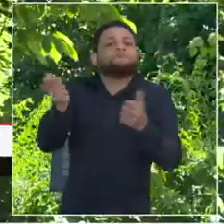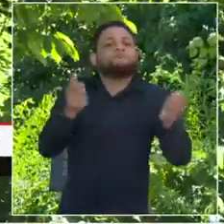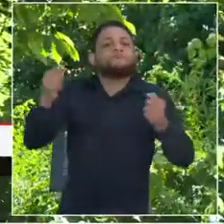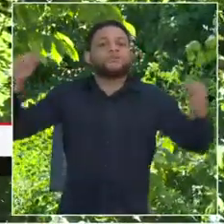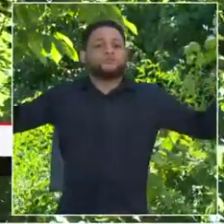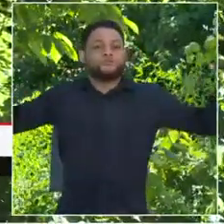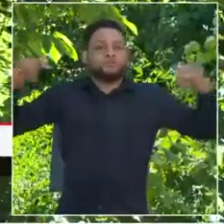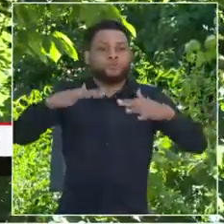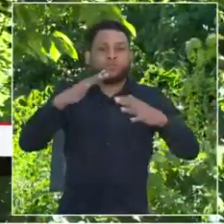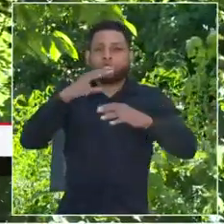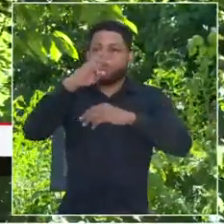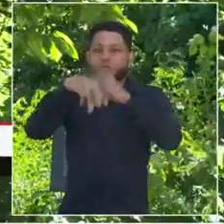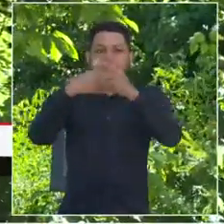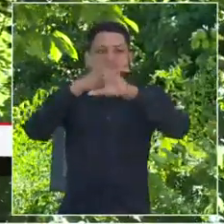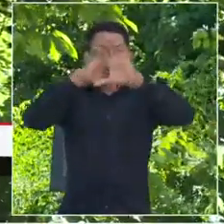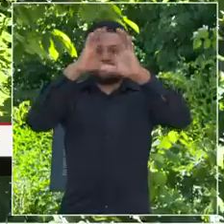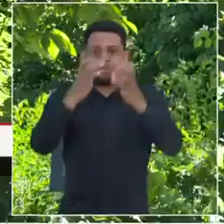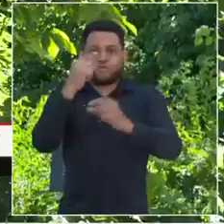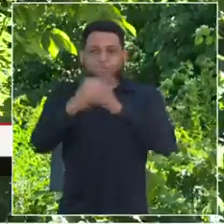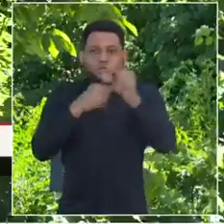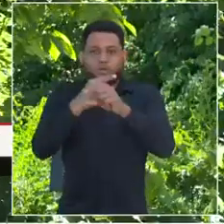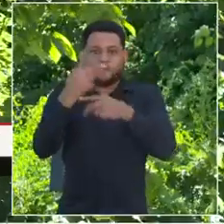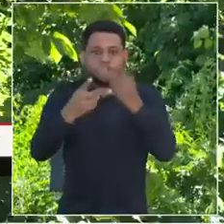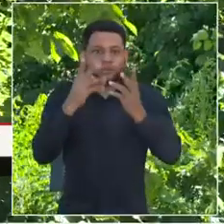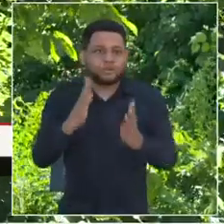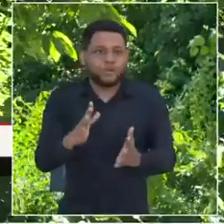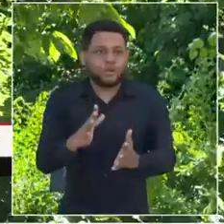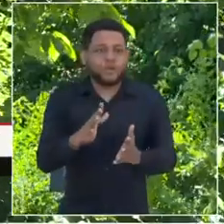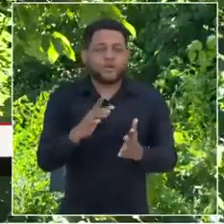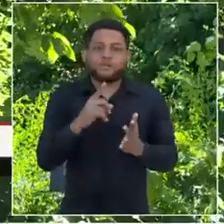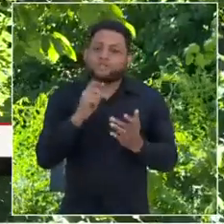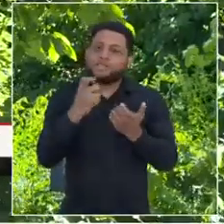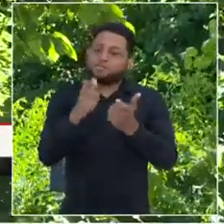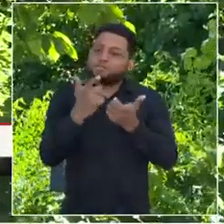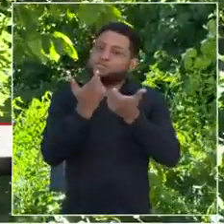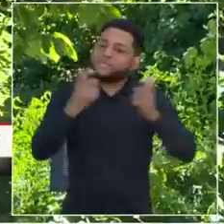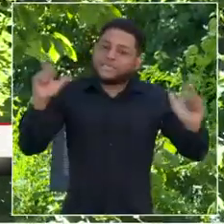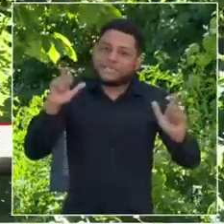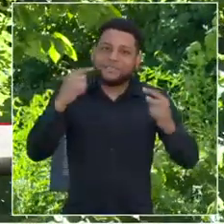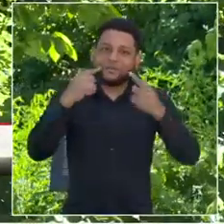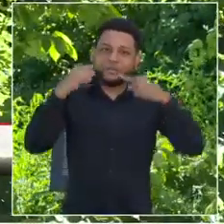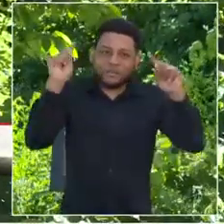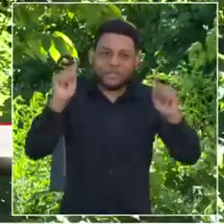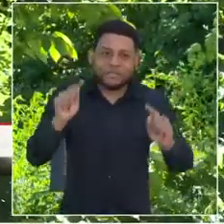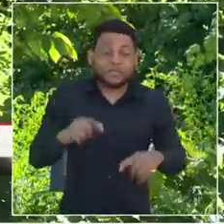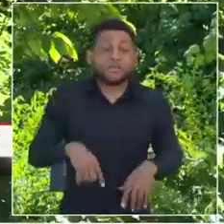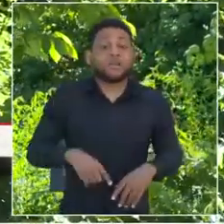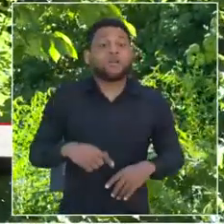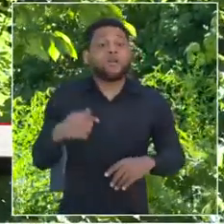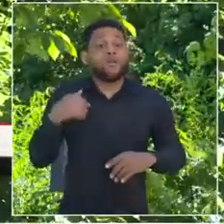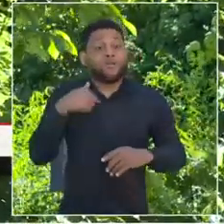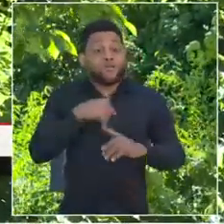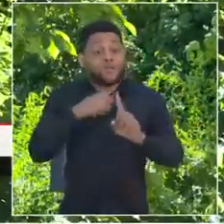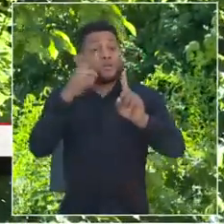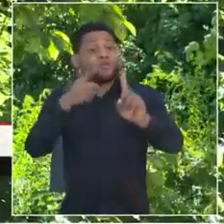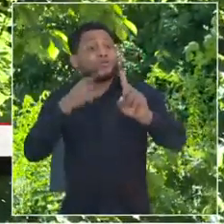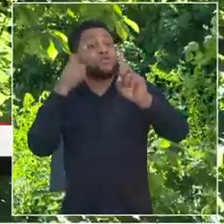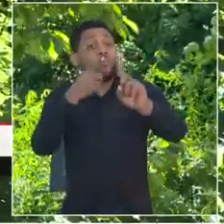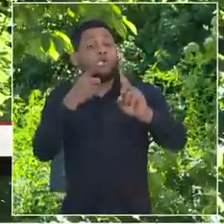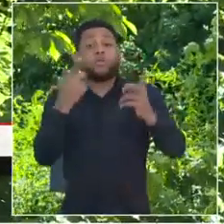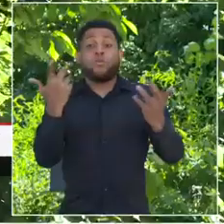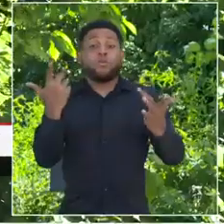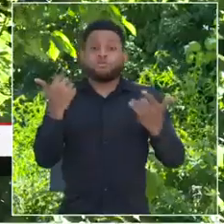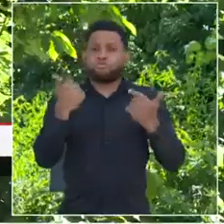been a huge success. And so not only did we set out to recover to